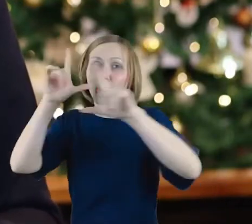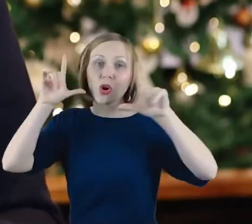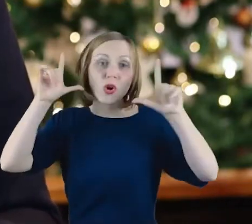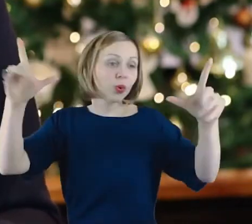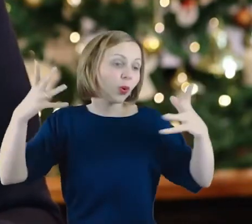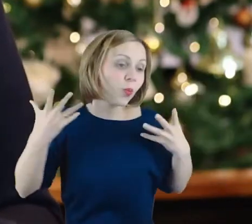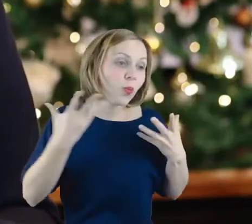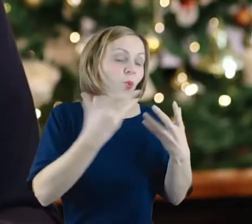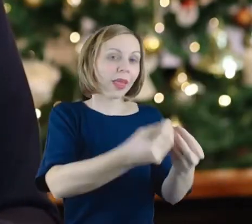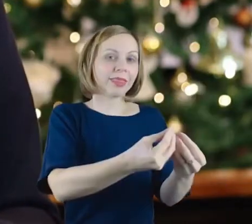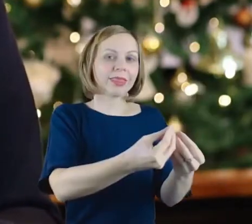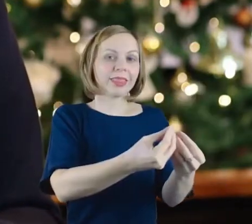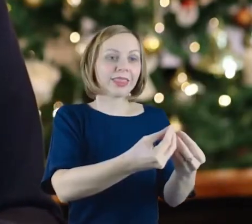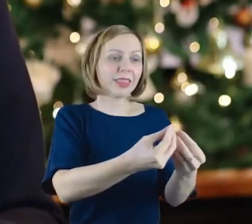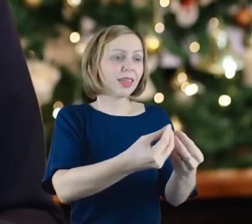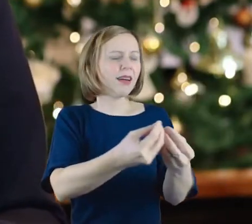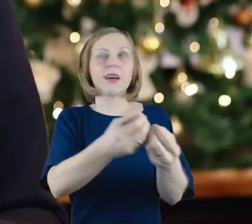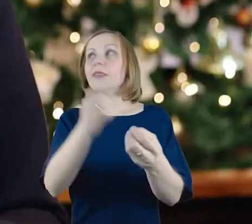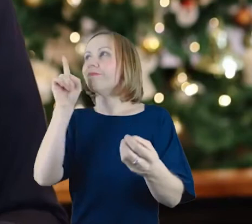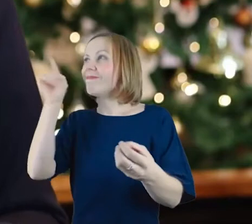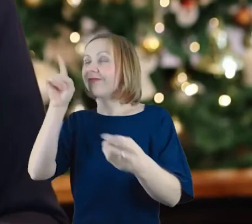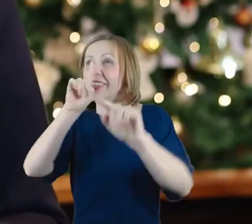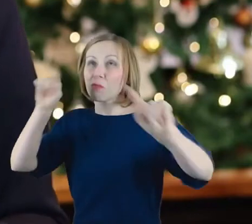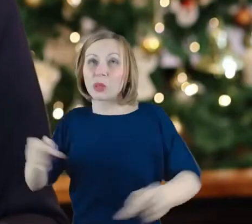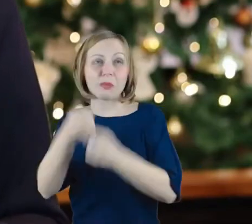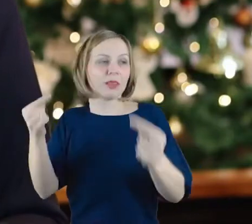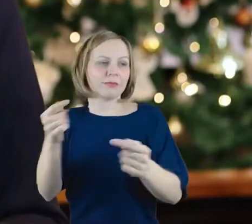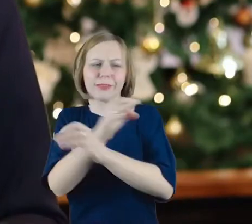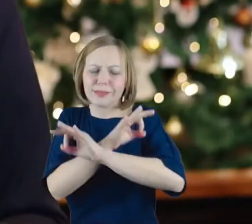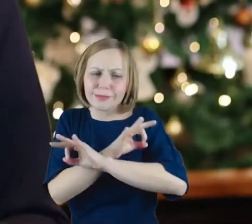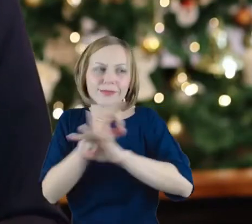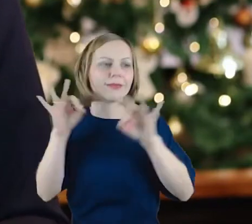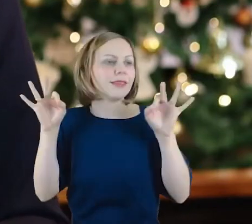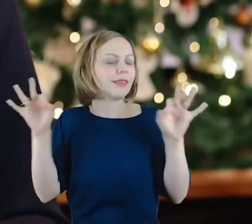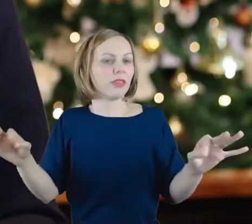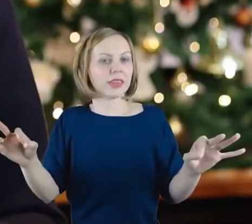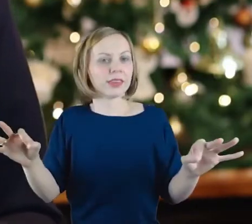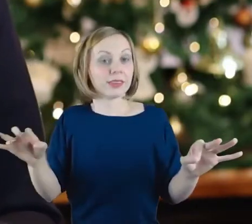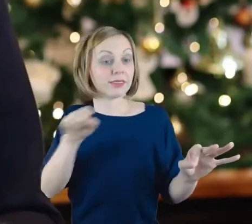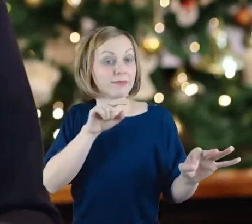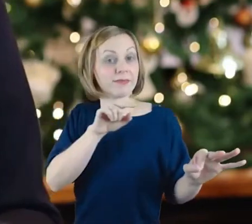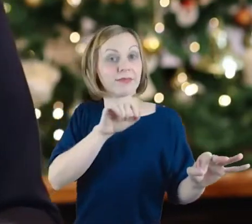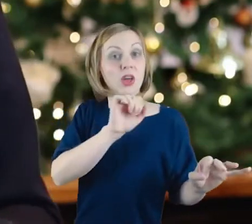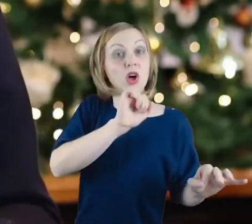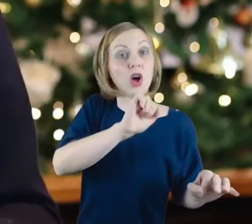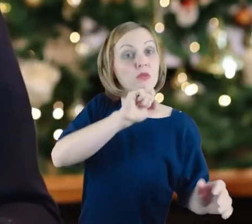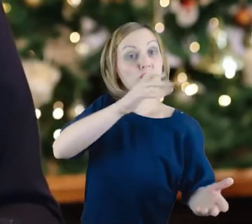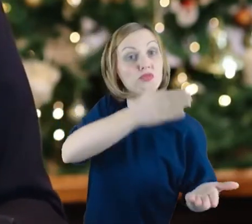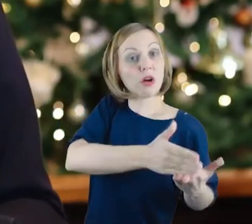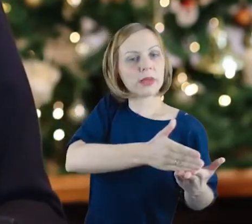you. Nothing is impossible to God. That's the promise she will hold on